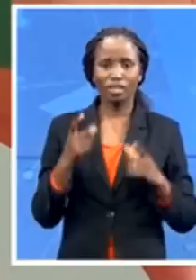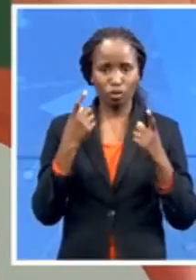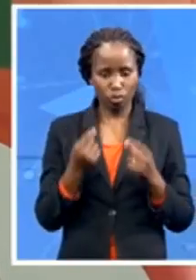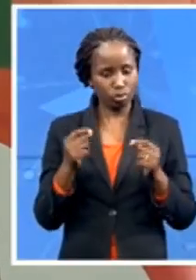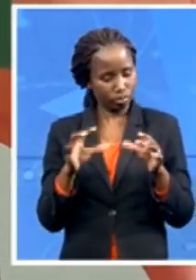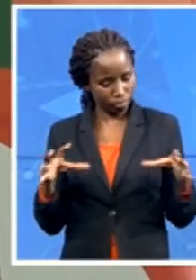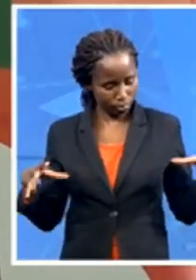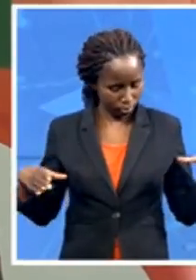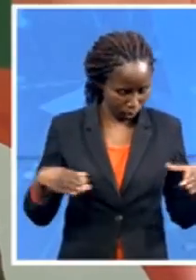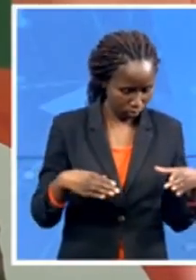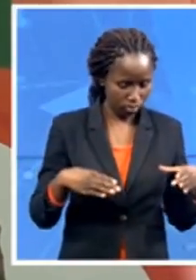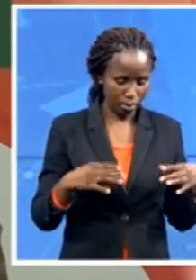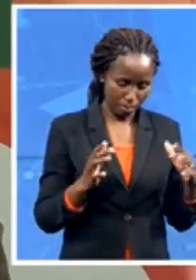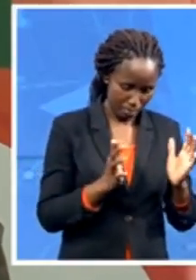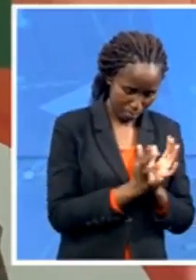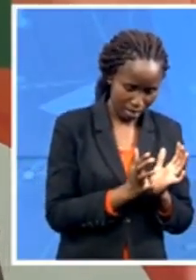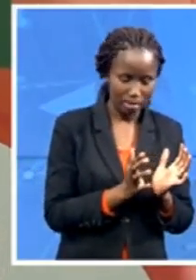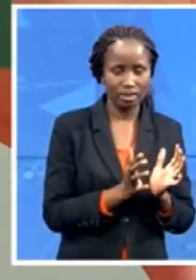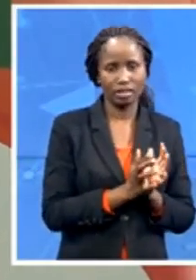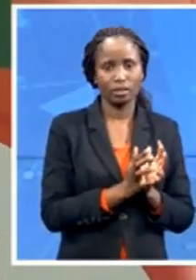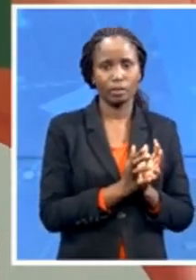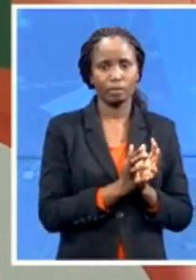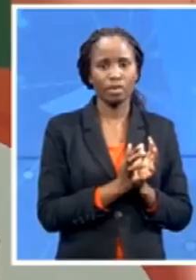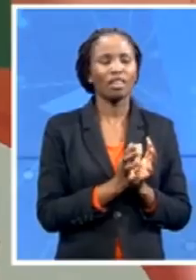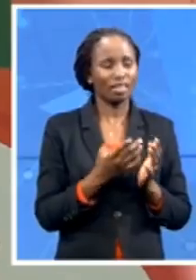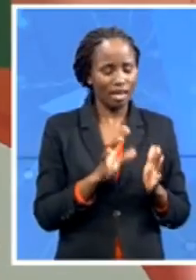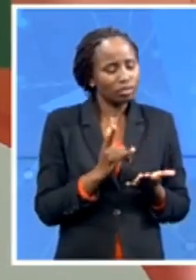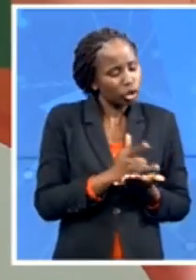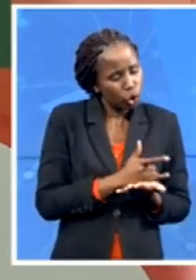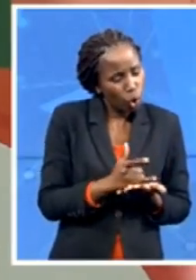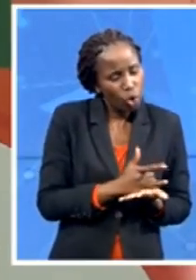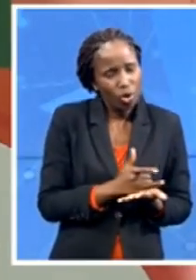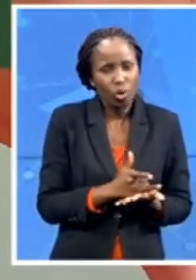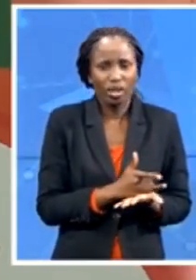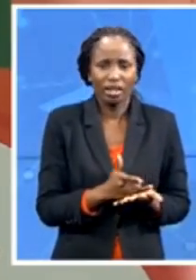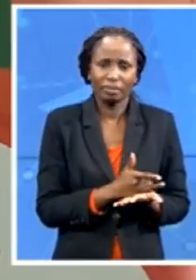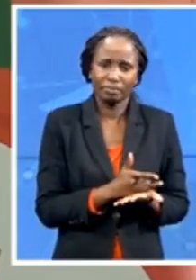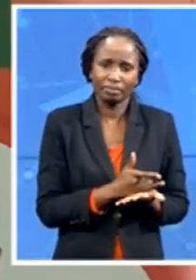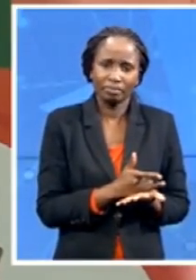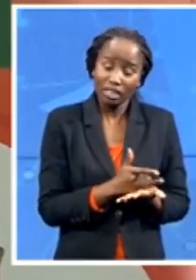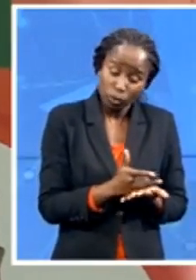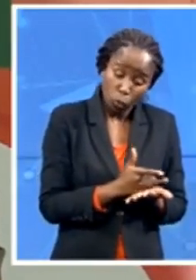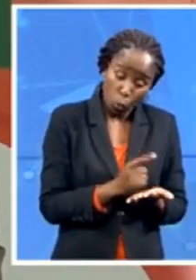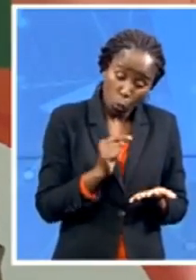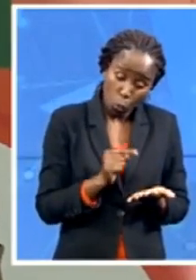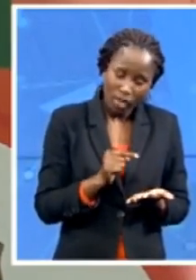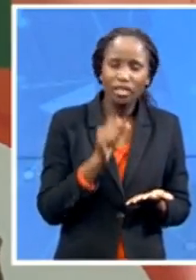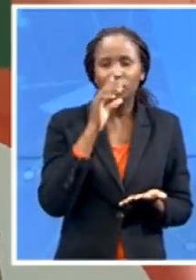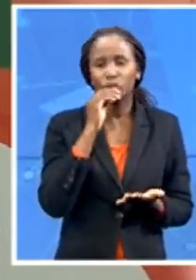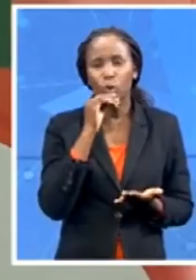Sikwale ge snogol. Sithethe ngoba sizenjani apha kule ndawo sikuyo